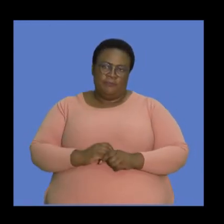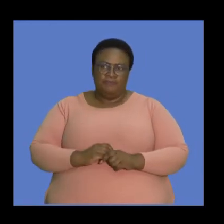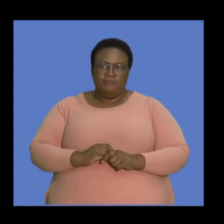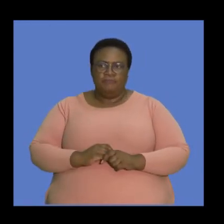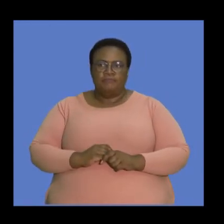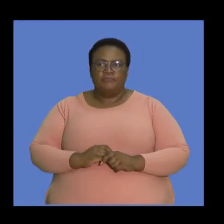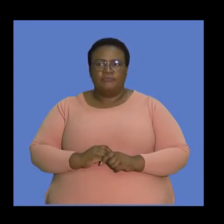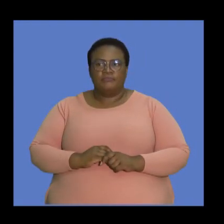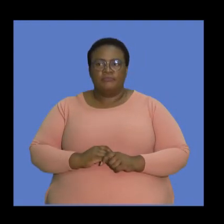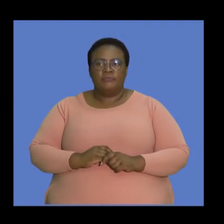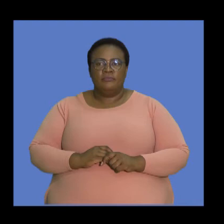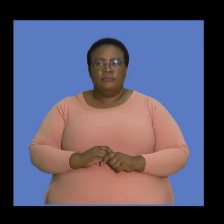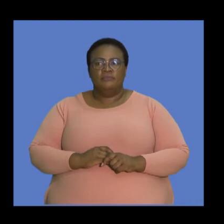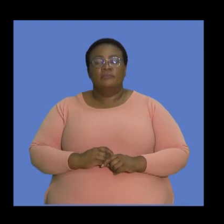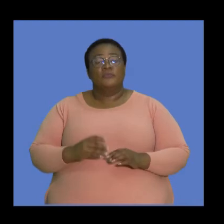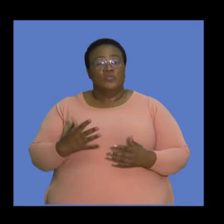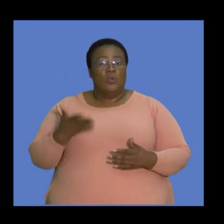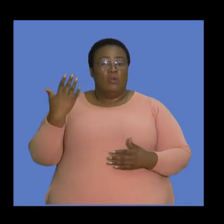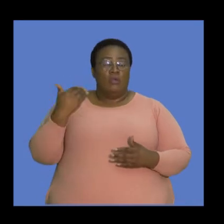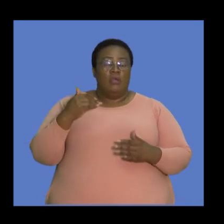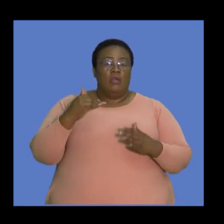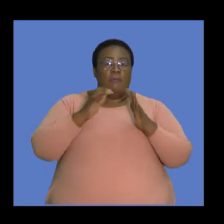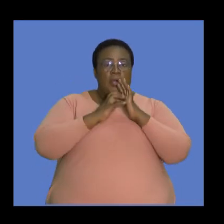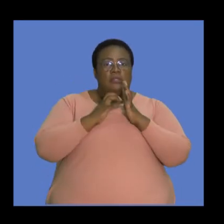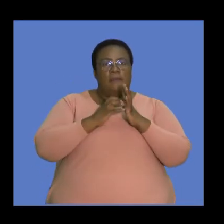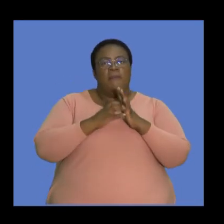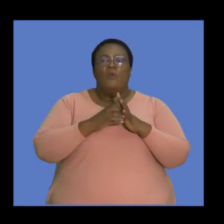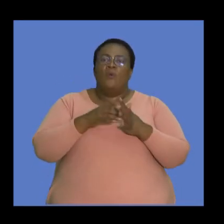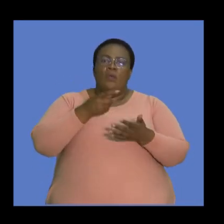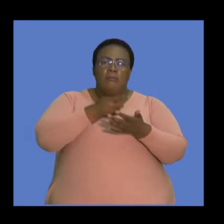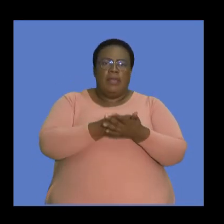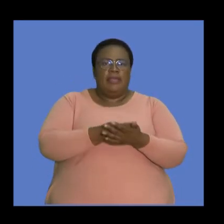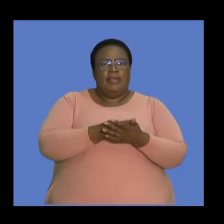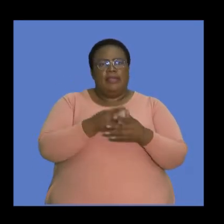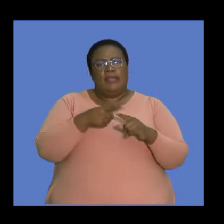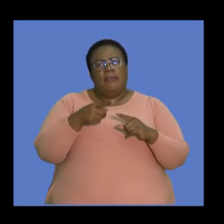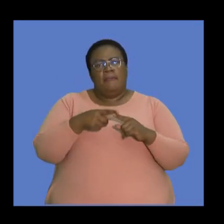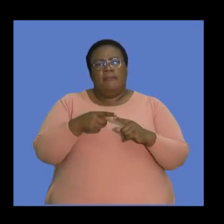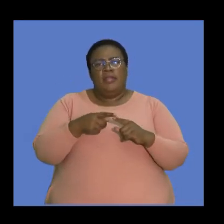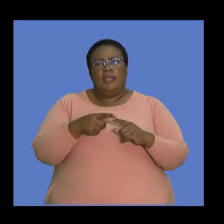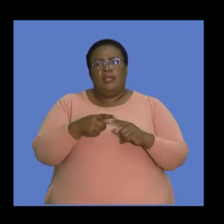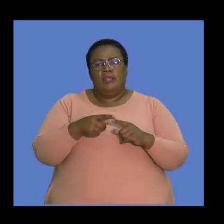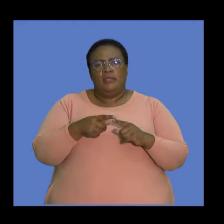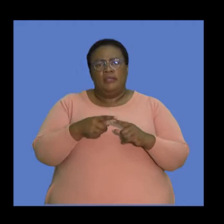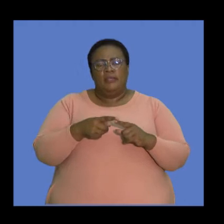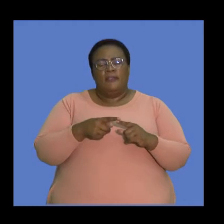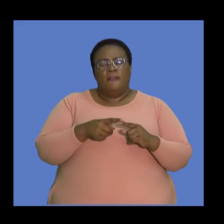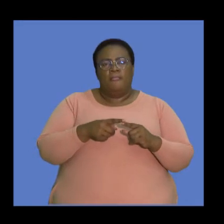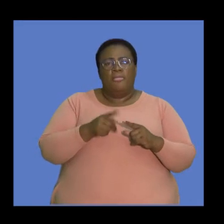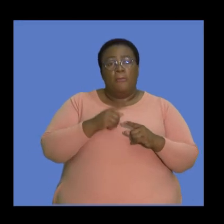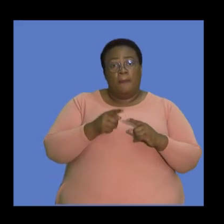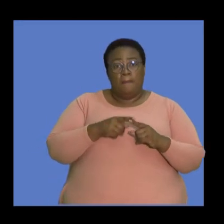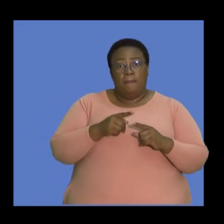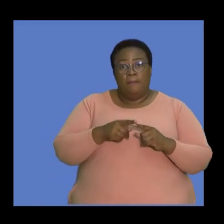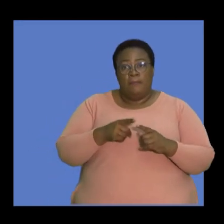your formulas. Now, going back to our previous example about buying a PlayStation, right? How much